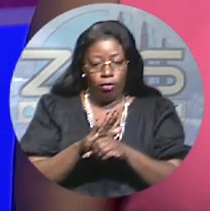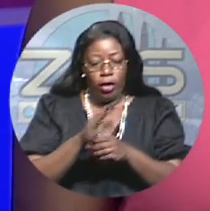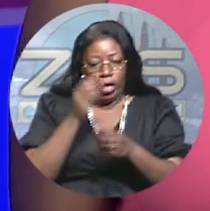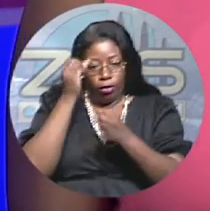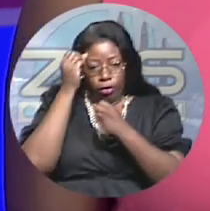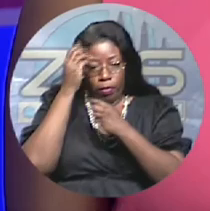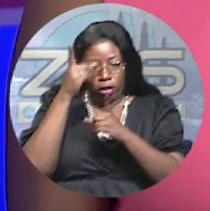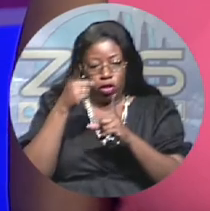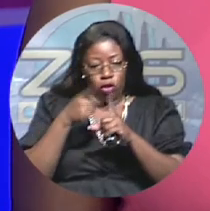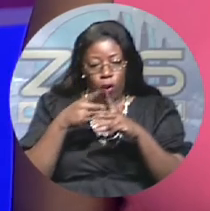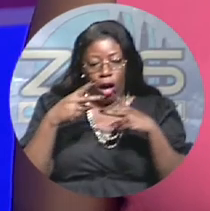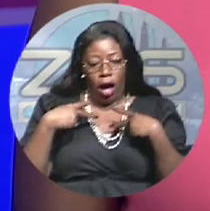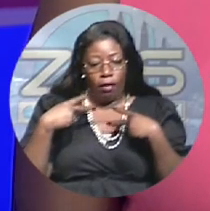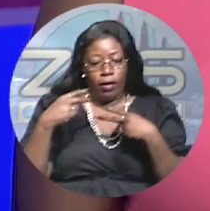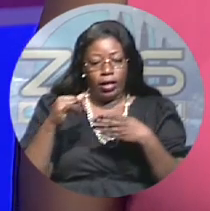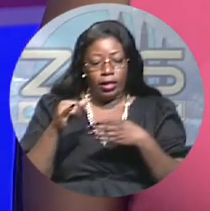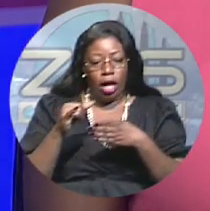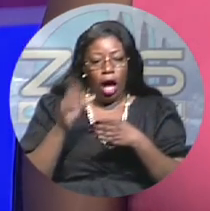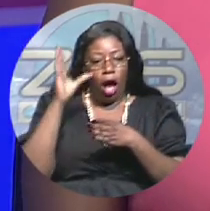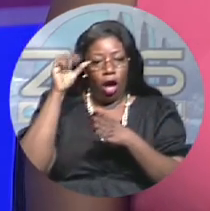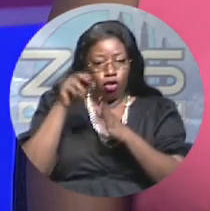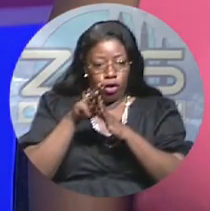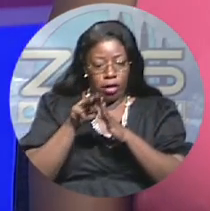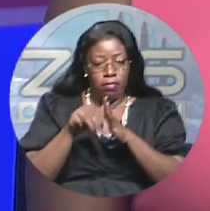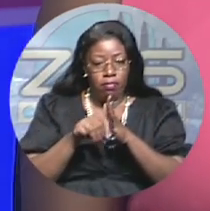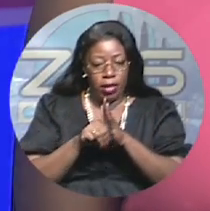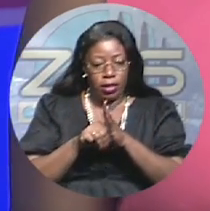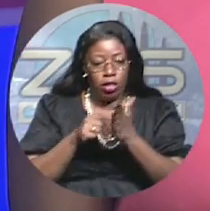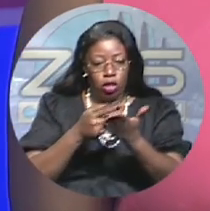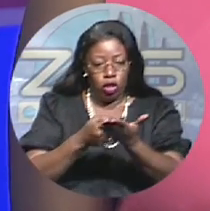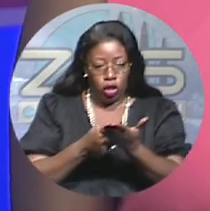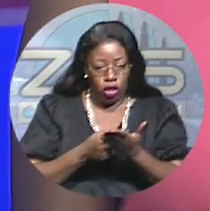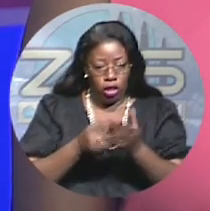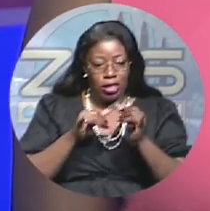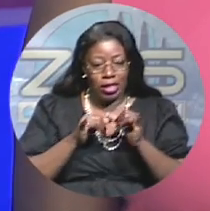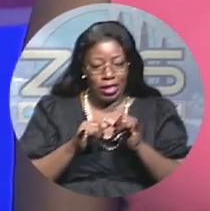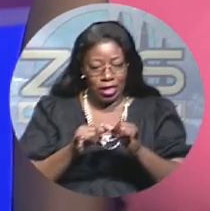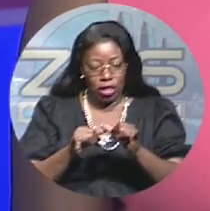industrial agreement. As we previously mentioned, negotiations resume tomorrow.